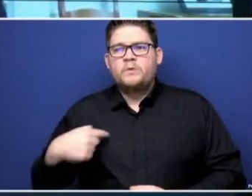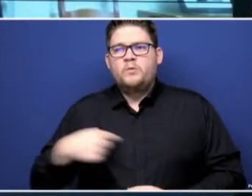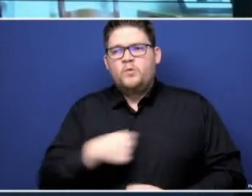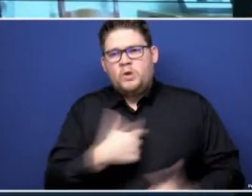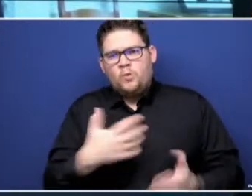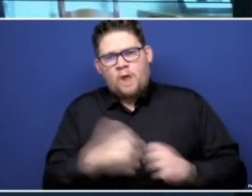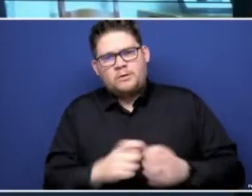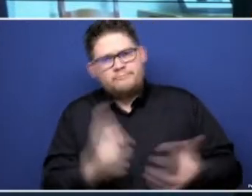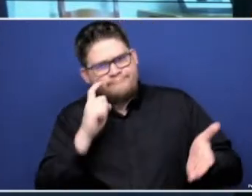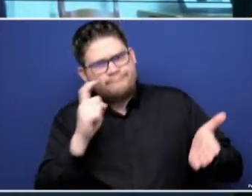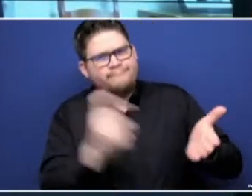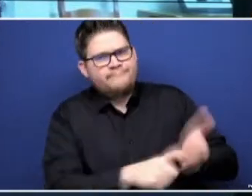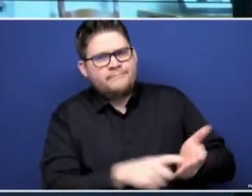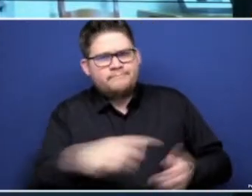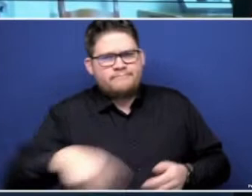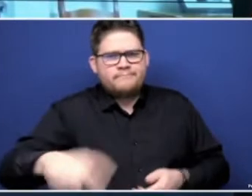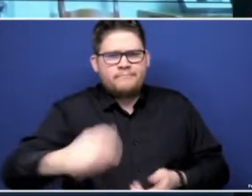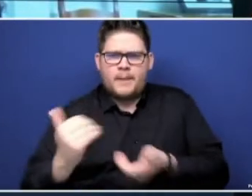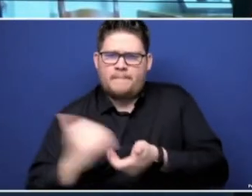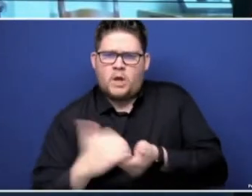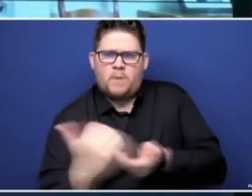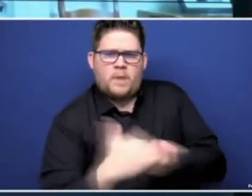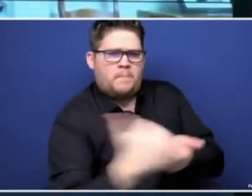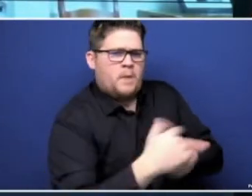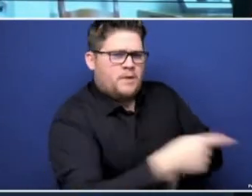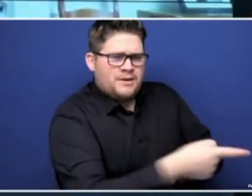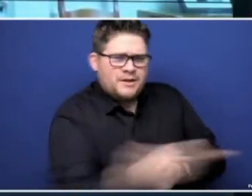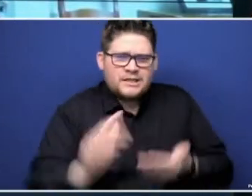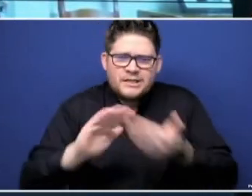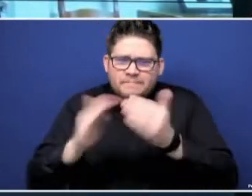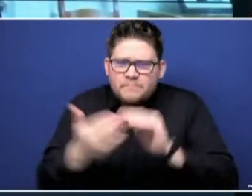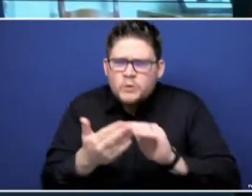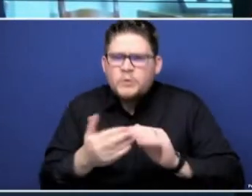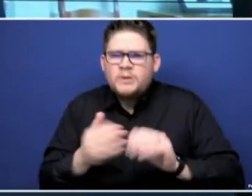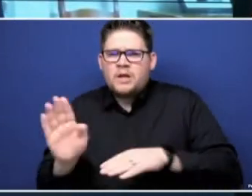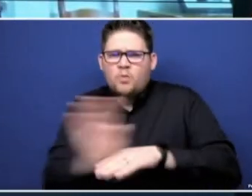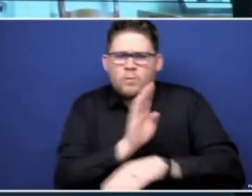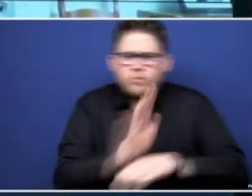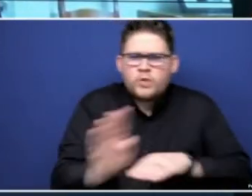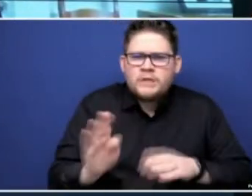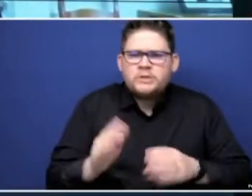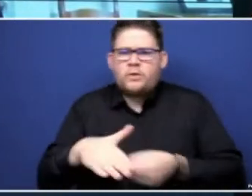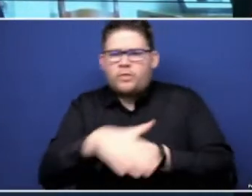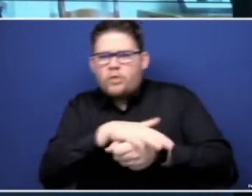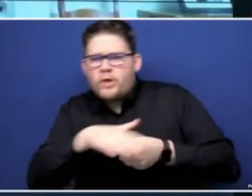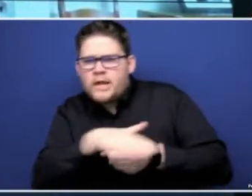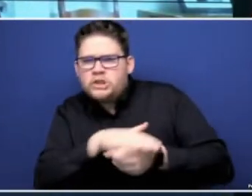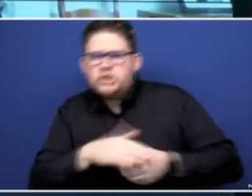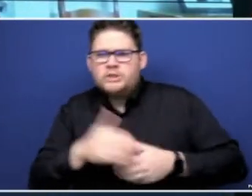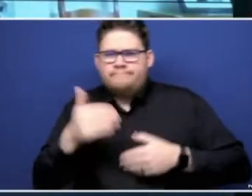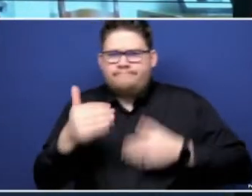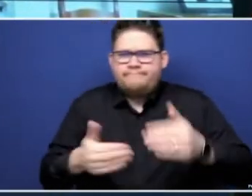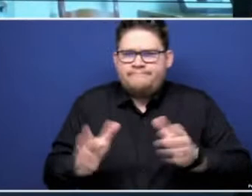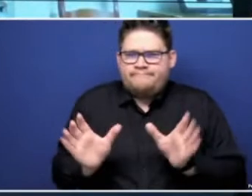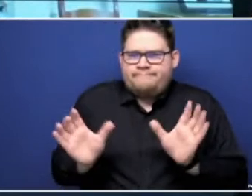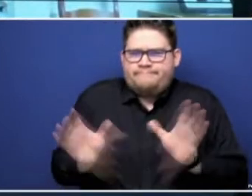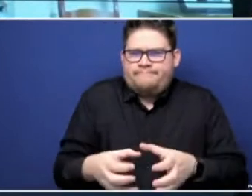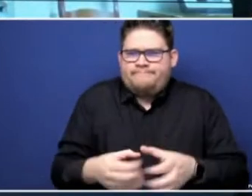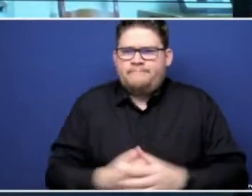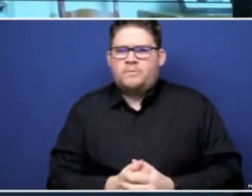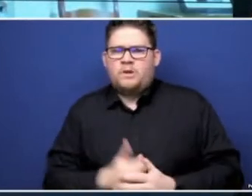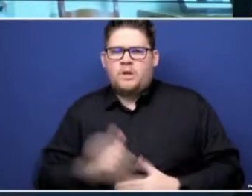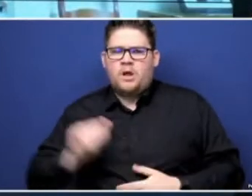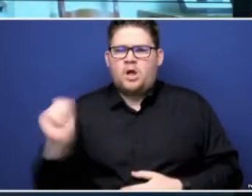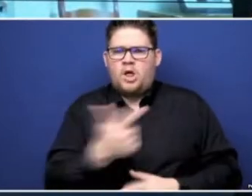forward and bringing their incredible skills around welcoming people, managing the flow of